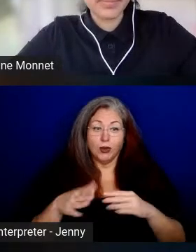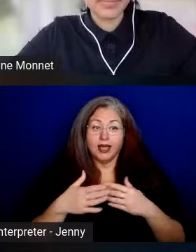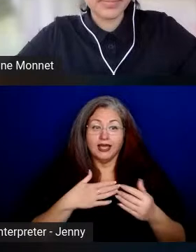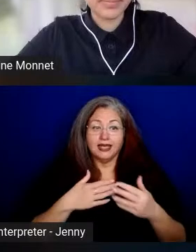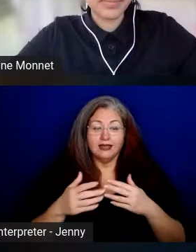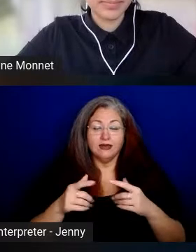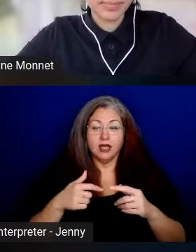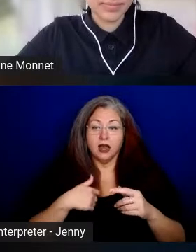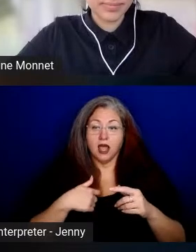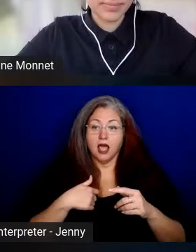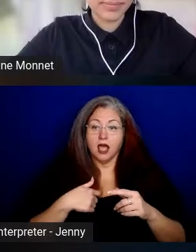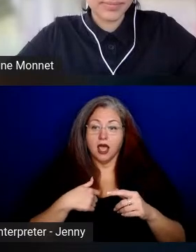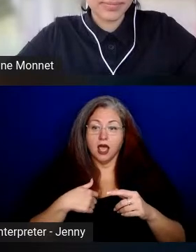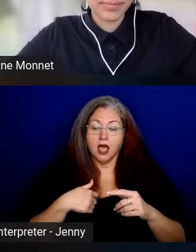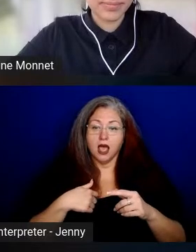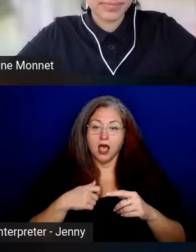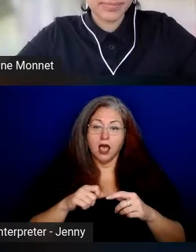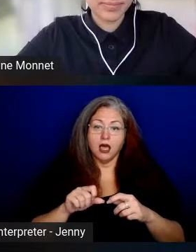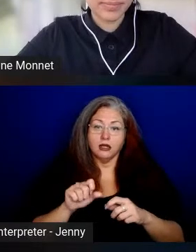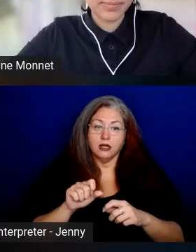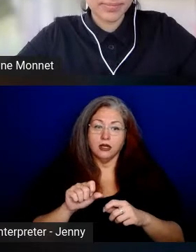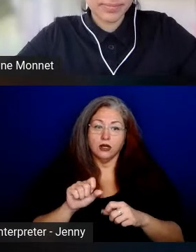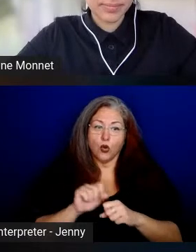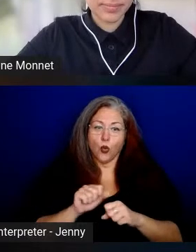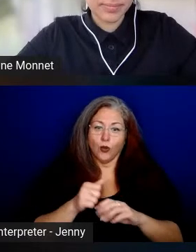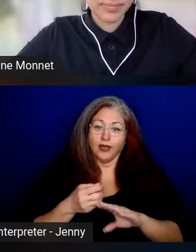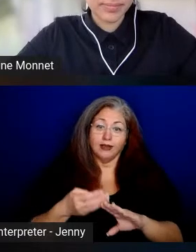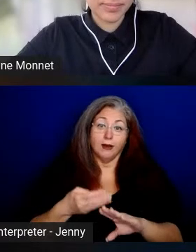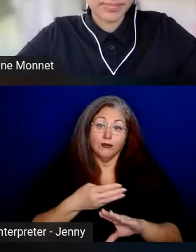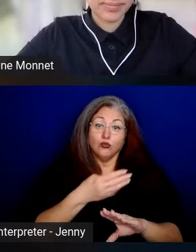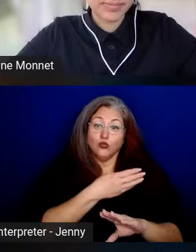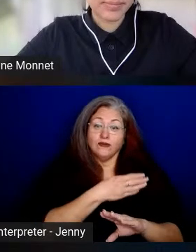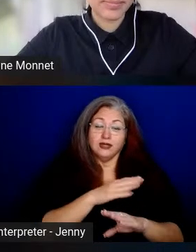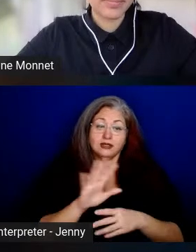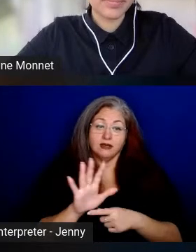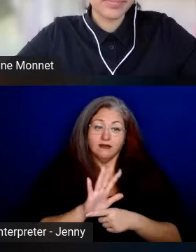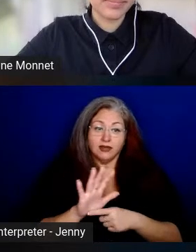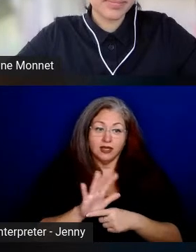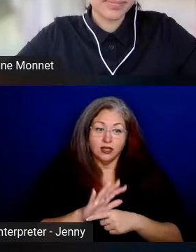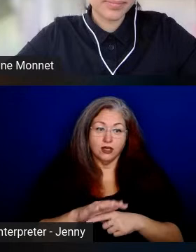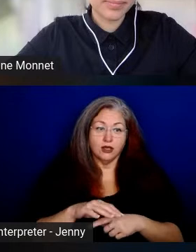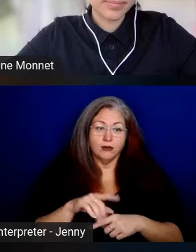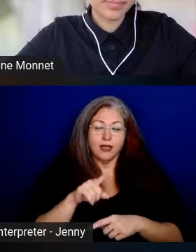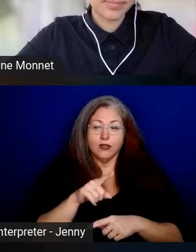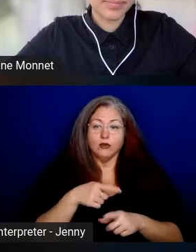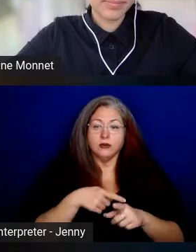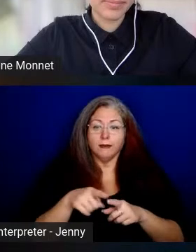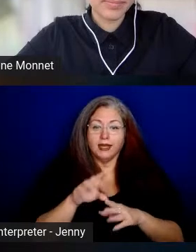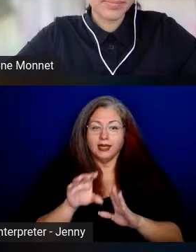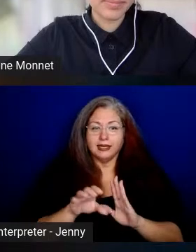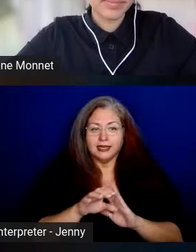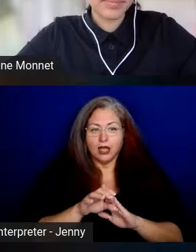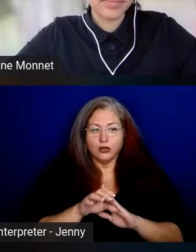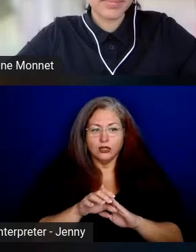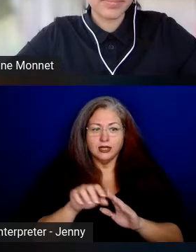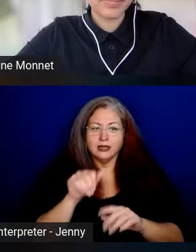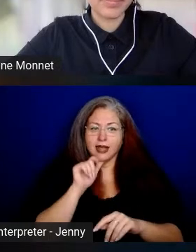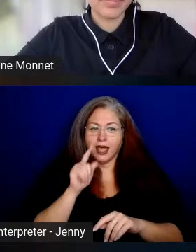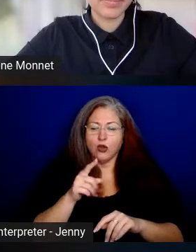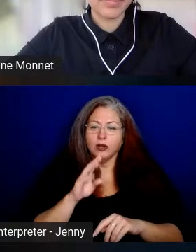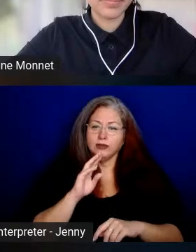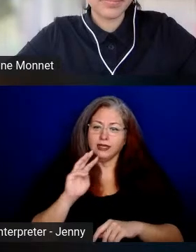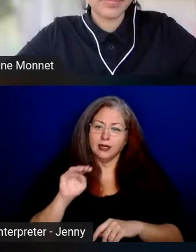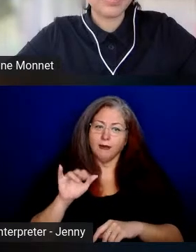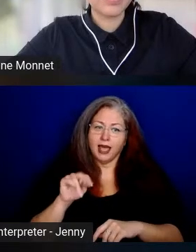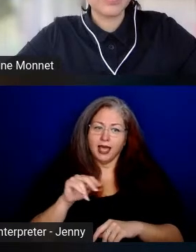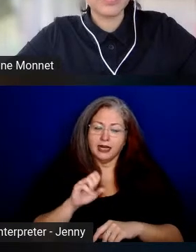I work with my previous films, the main characters, in addition to speaking Mayan,